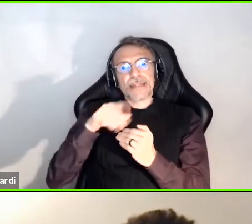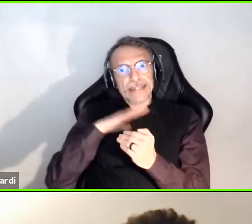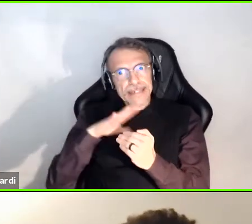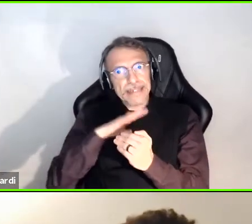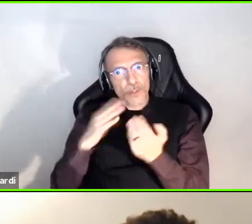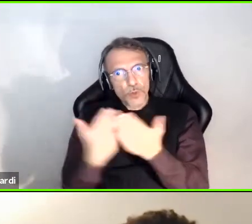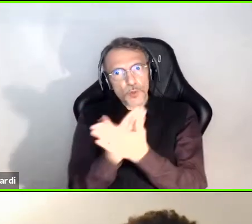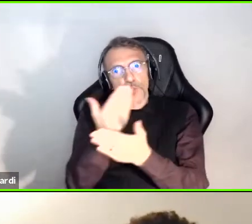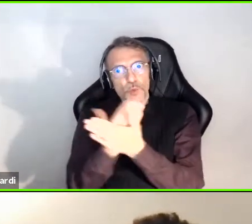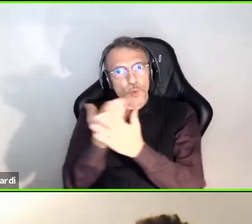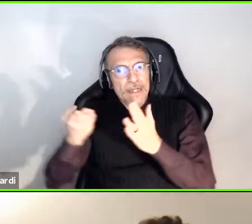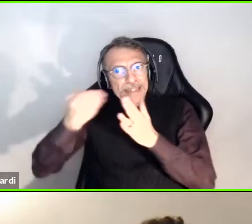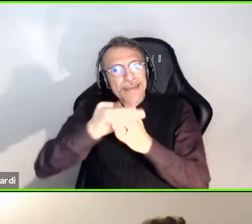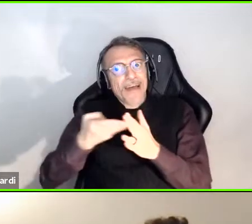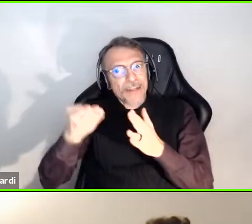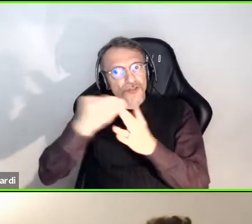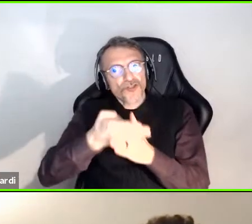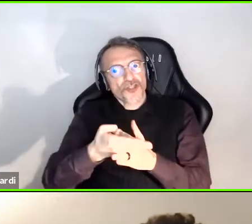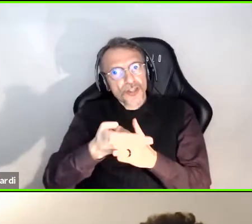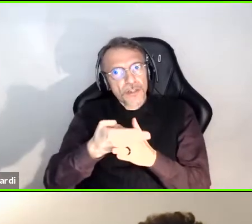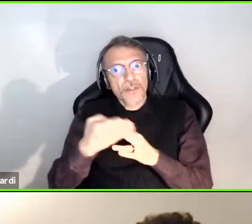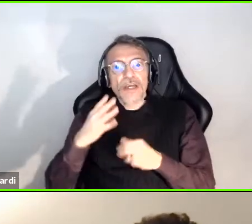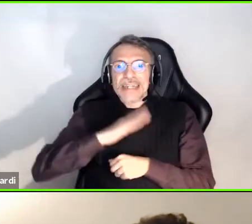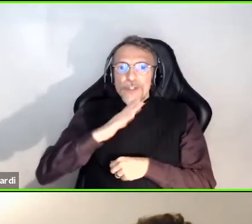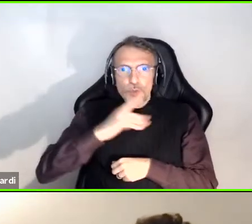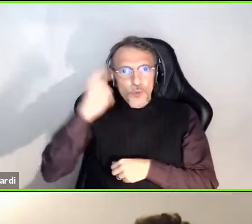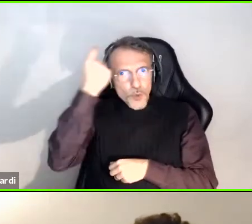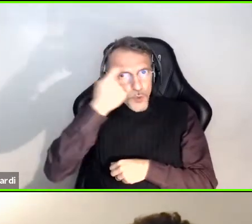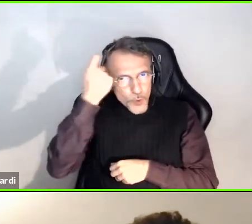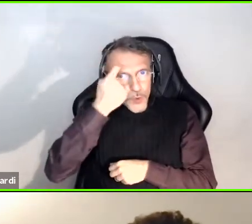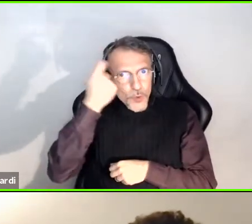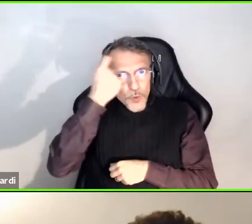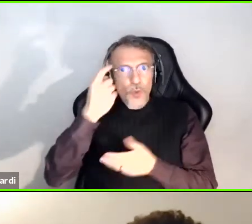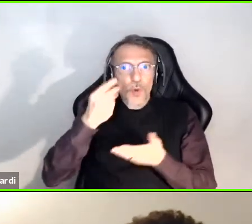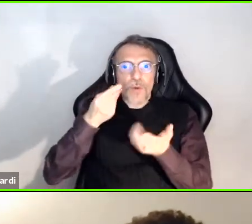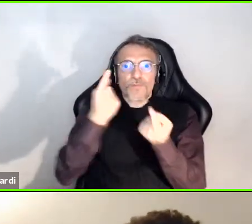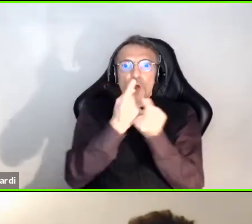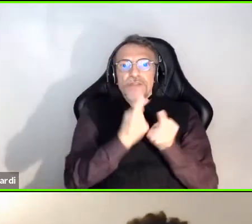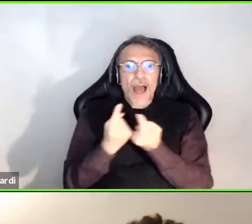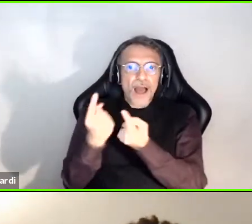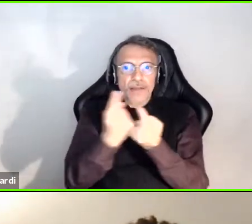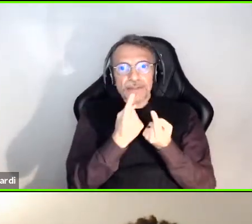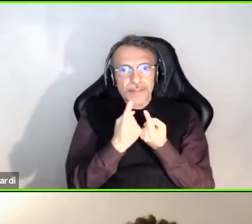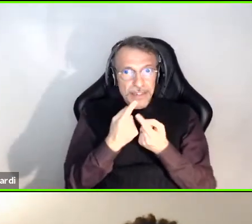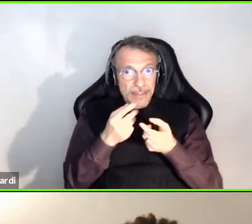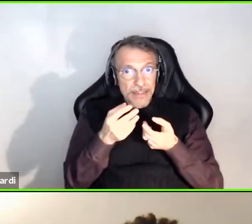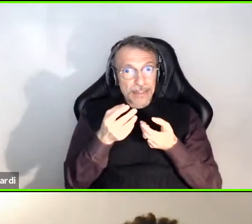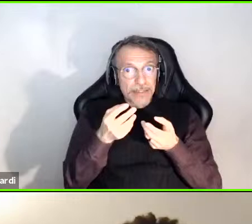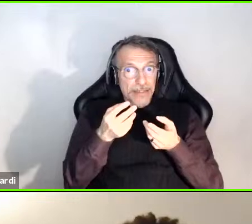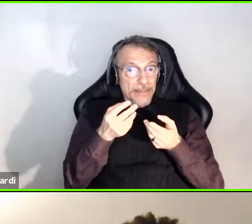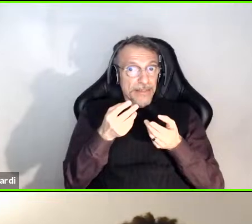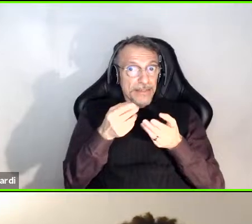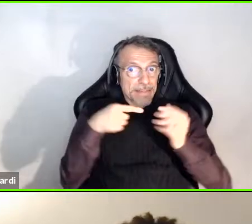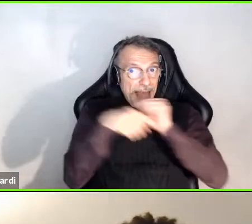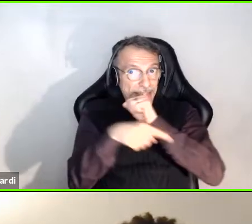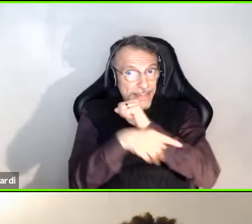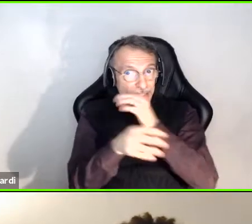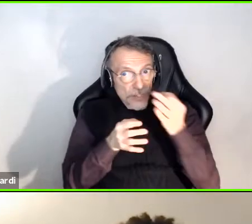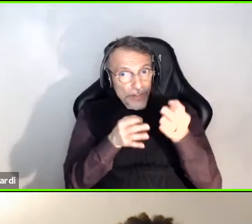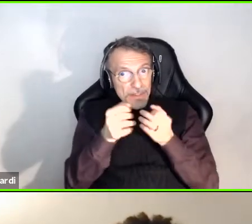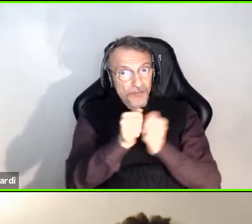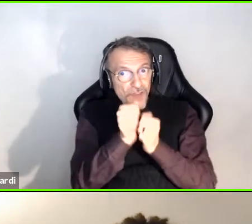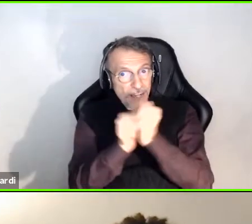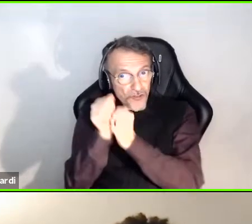new interventions. We need to be thinking of new products when it comes to restructuring debt. And I am hopeful,